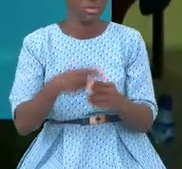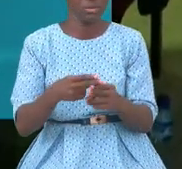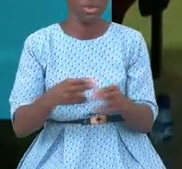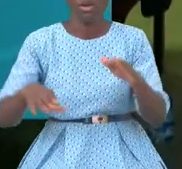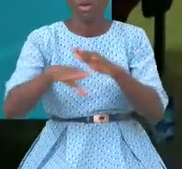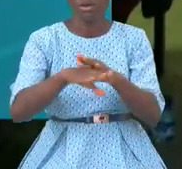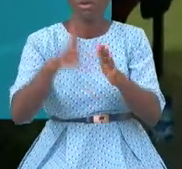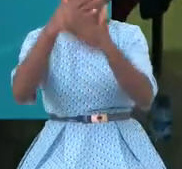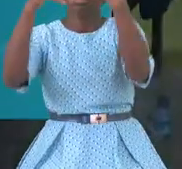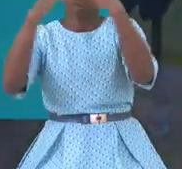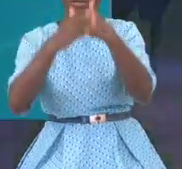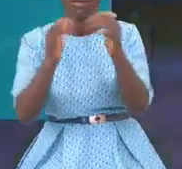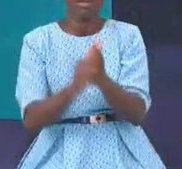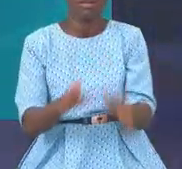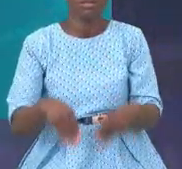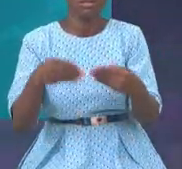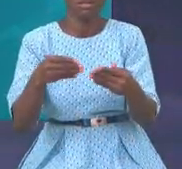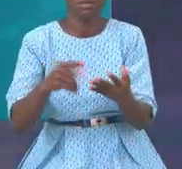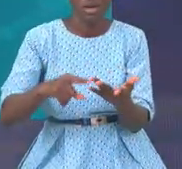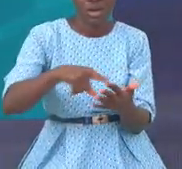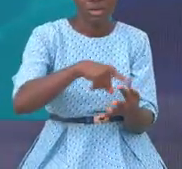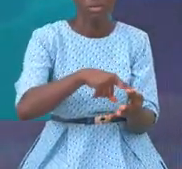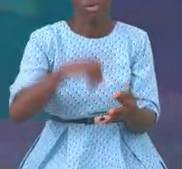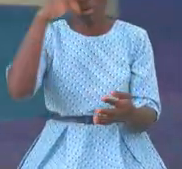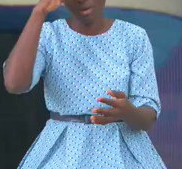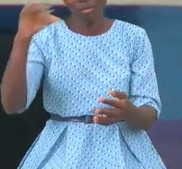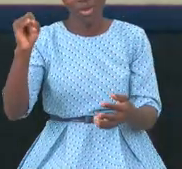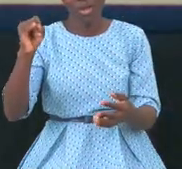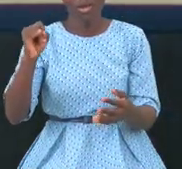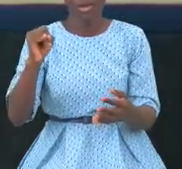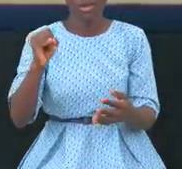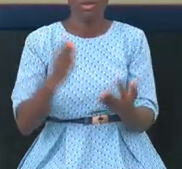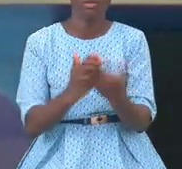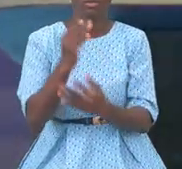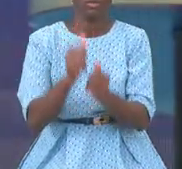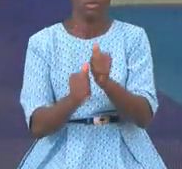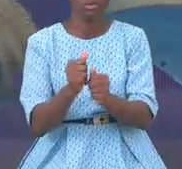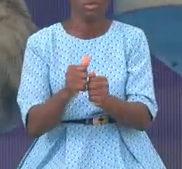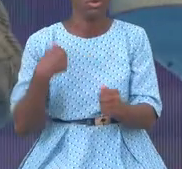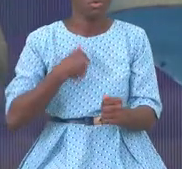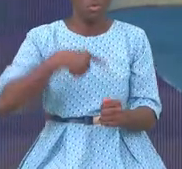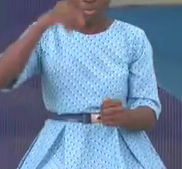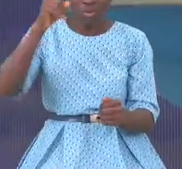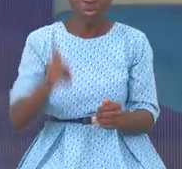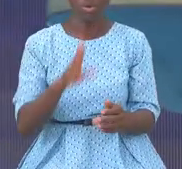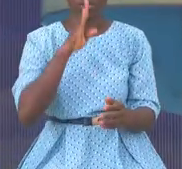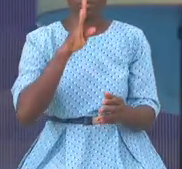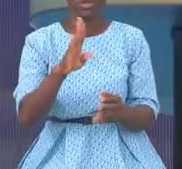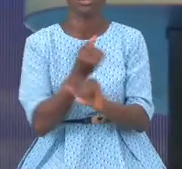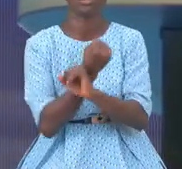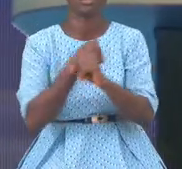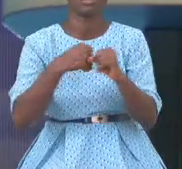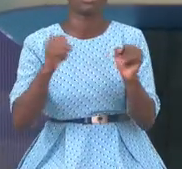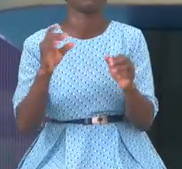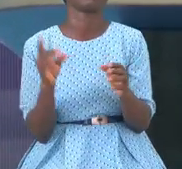men whereby we must be saved. Now, that word